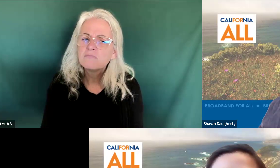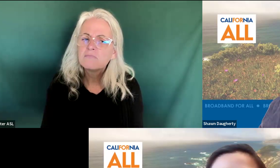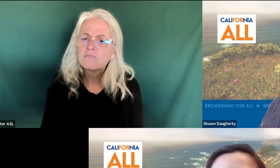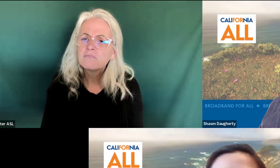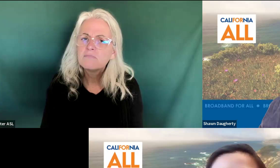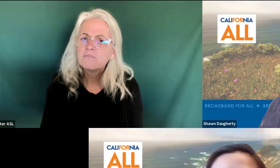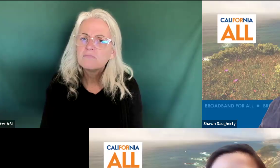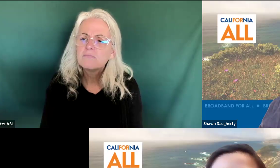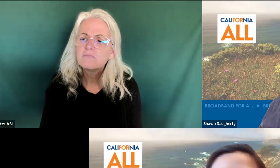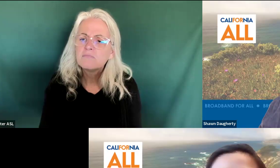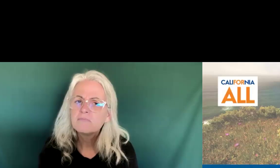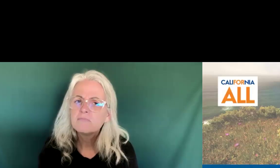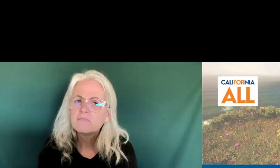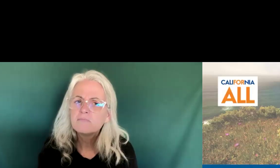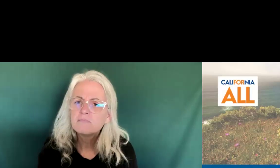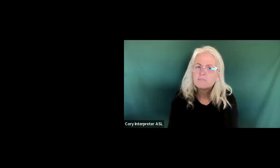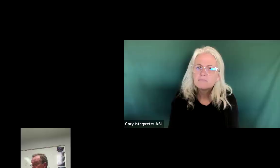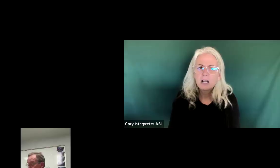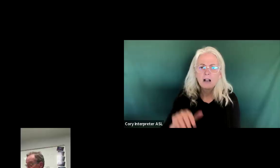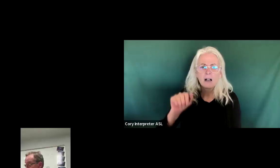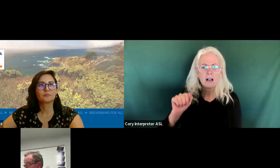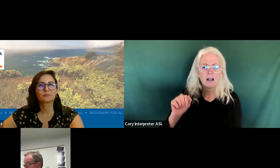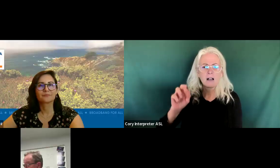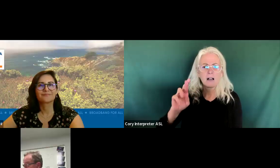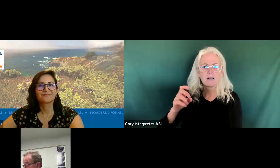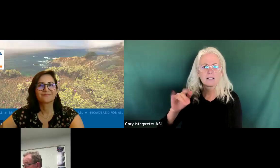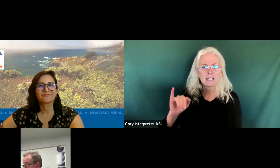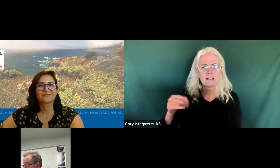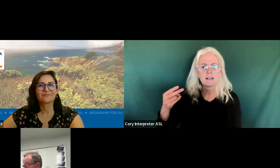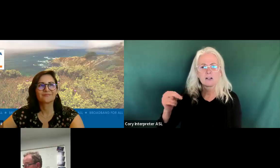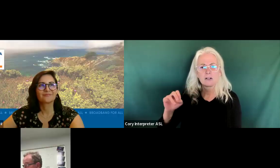manager Araceli Hernandez to introduce our guest panel.